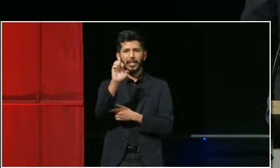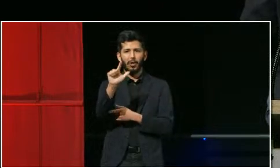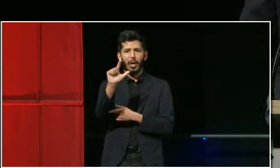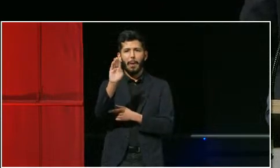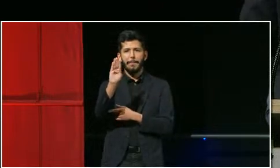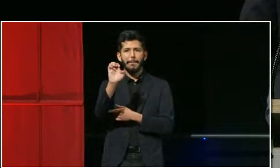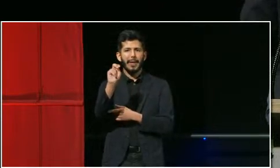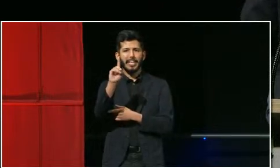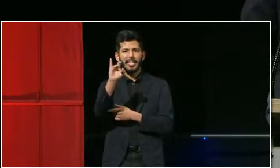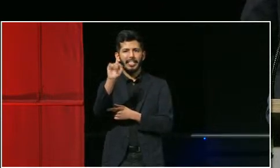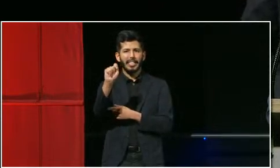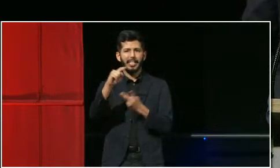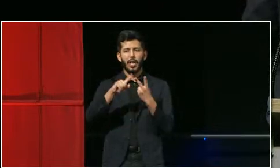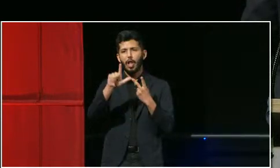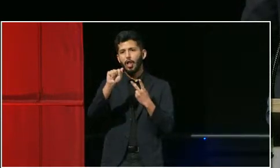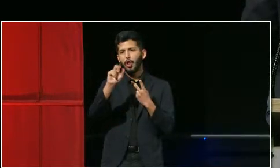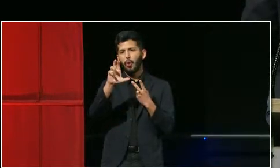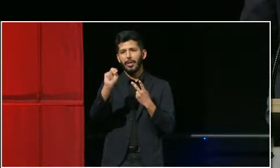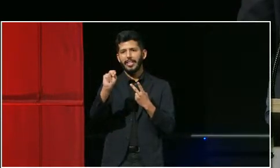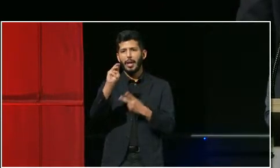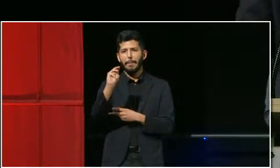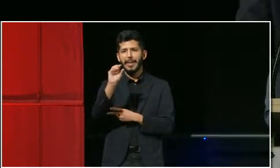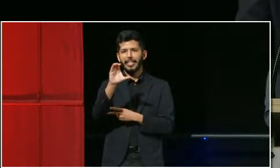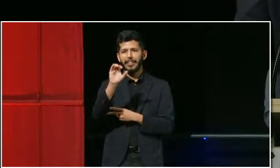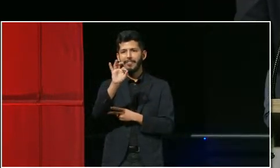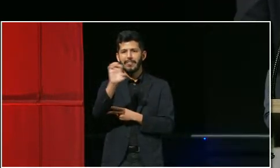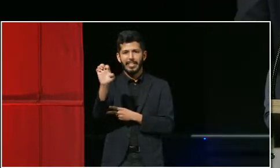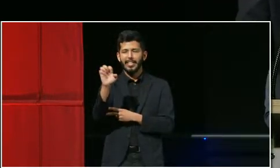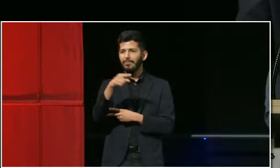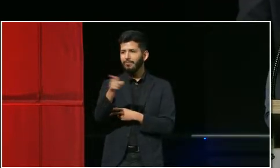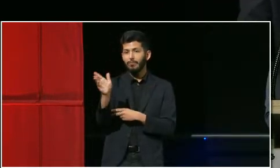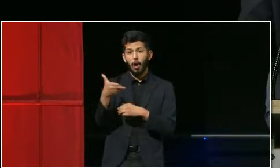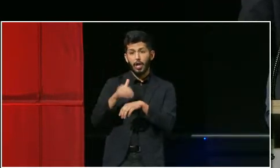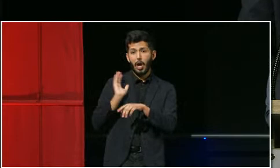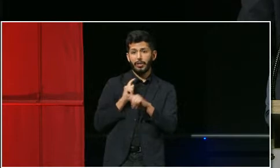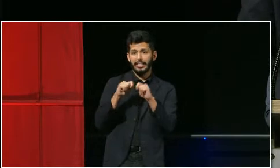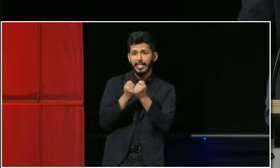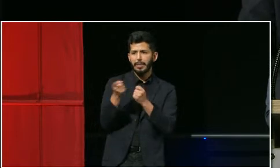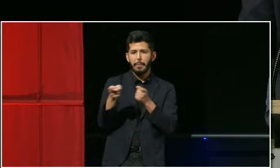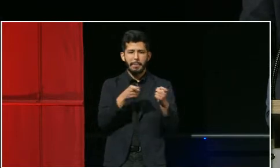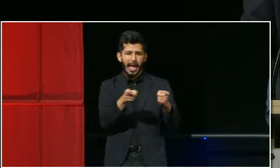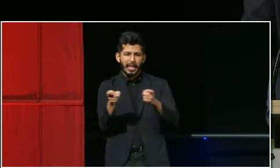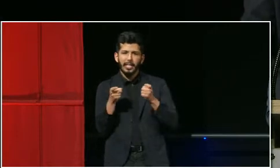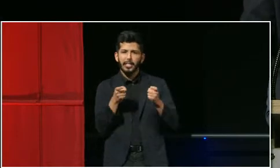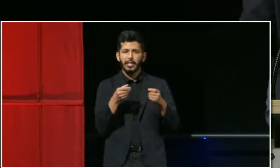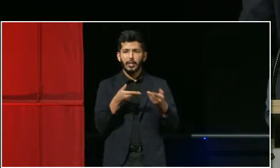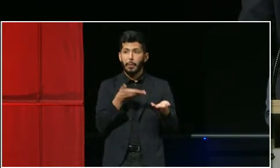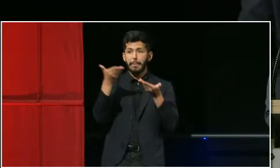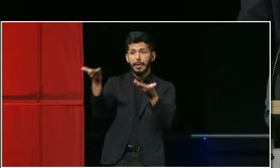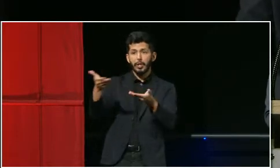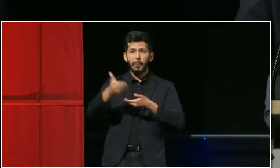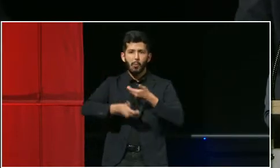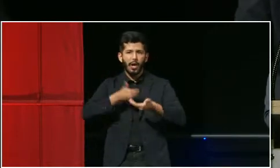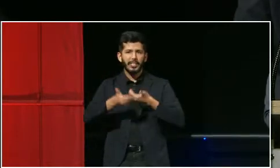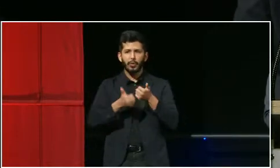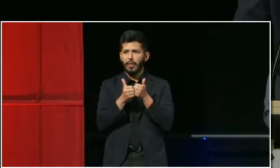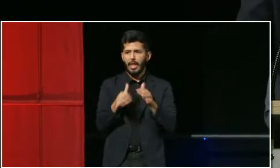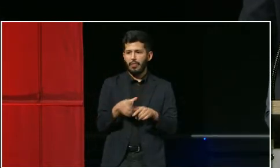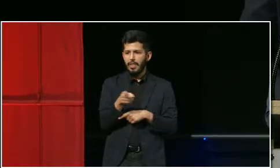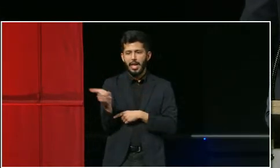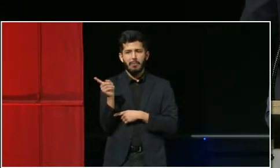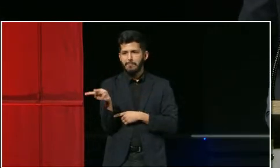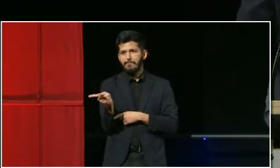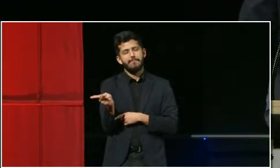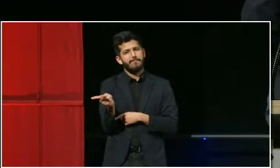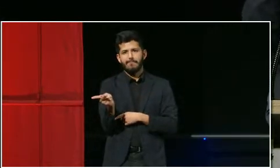Lauren McPhee, and many others on our Academy team that manage the submission process all year round, and without them, this category would not